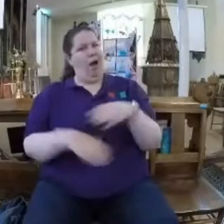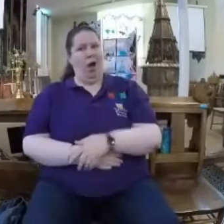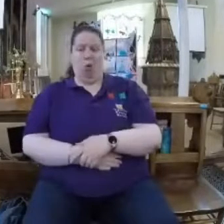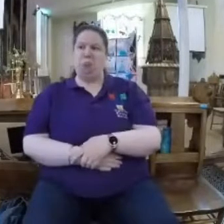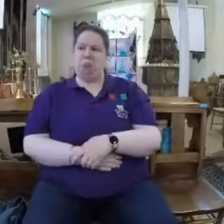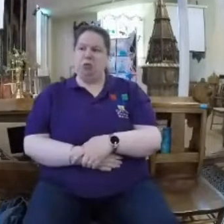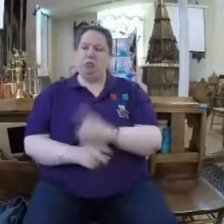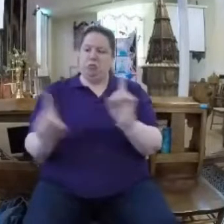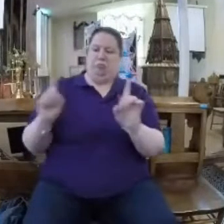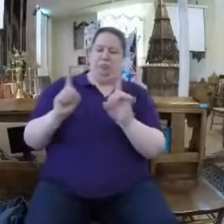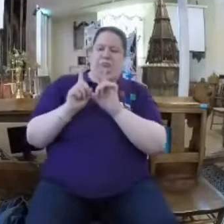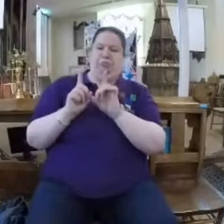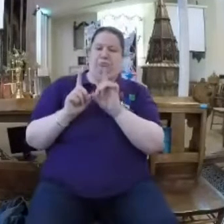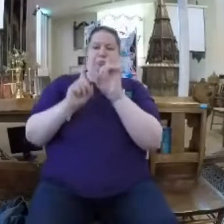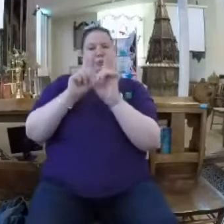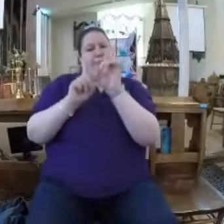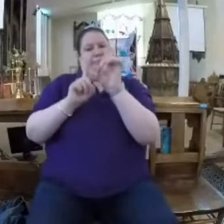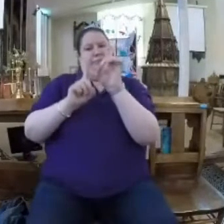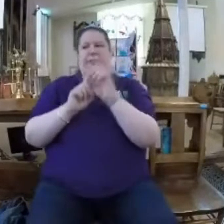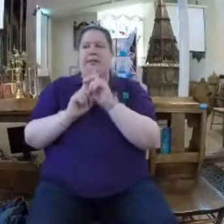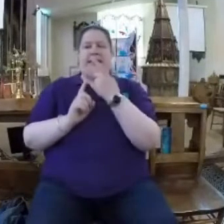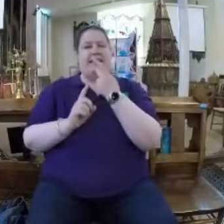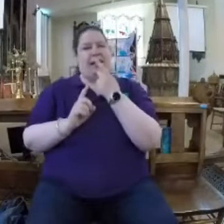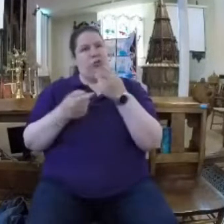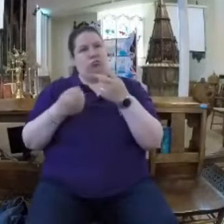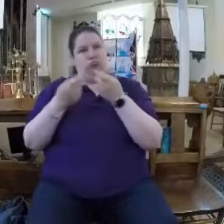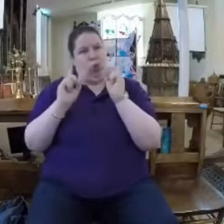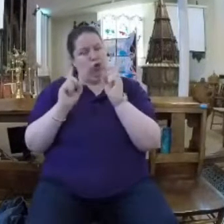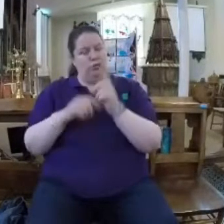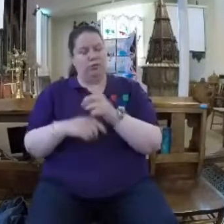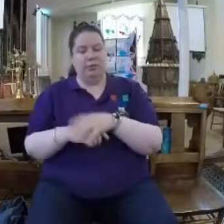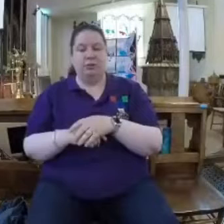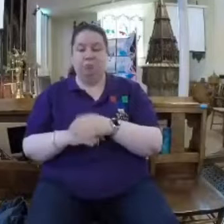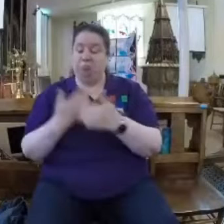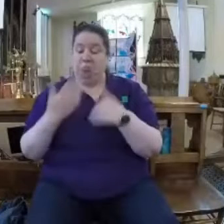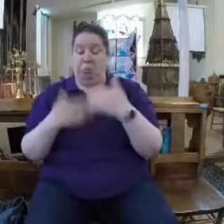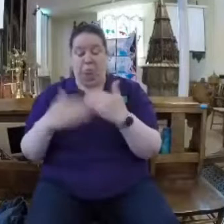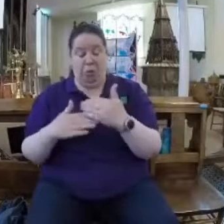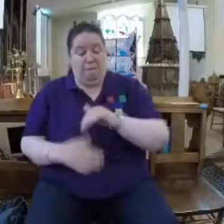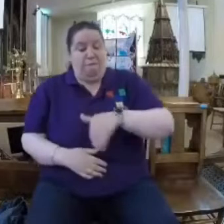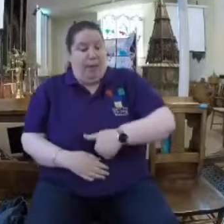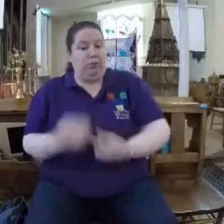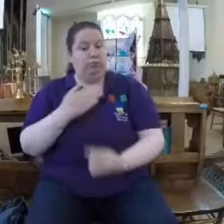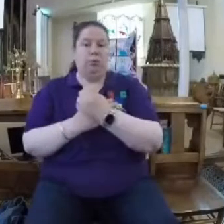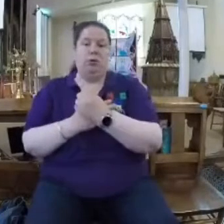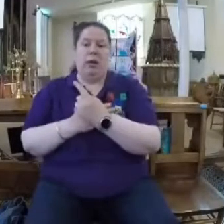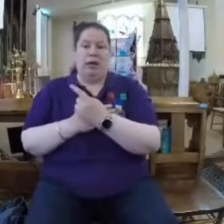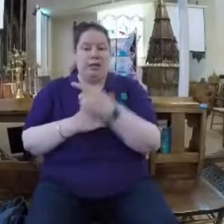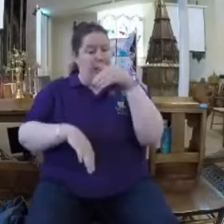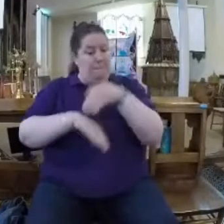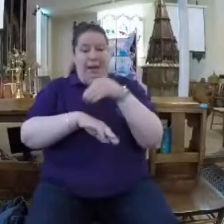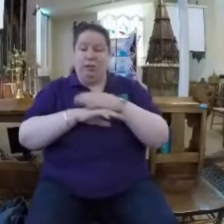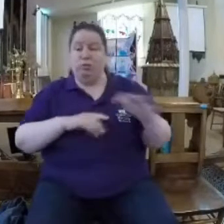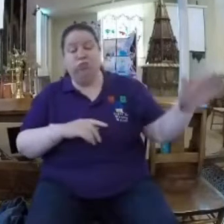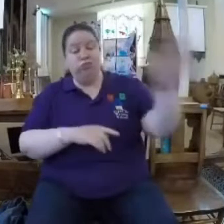Pharaoh's right-hand man, second in charge in the whole of Egypt. The famine strikes, and it impacts everybody, but